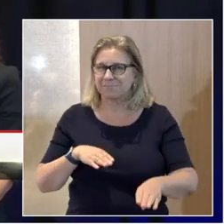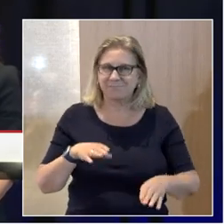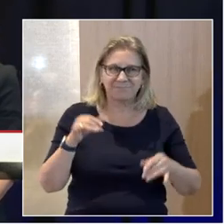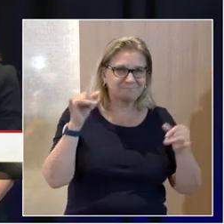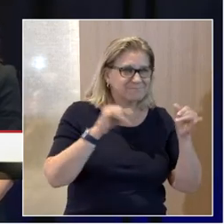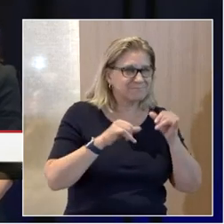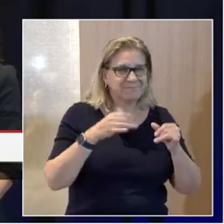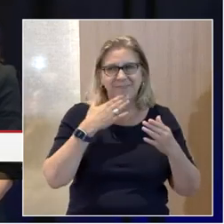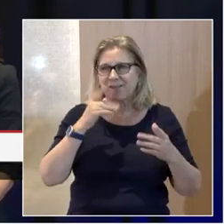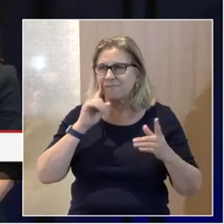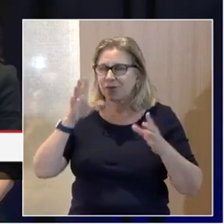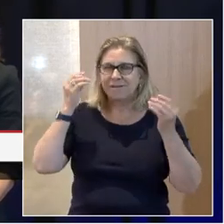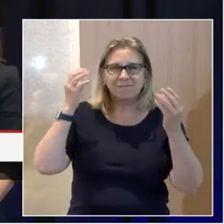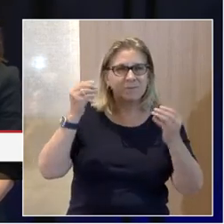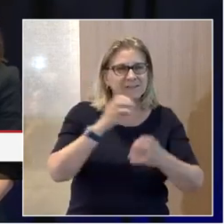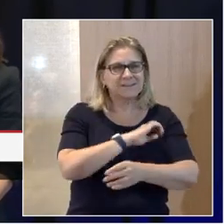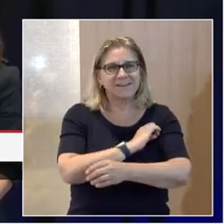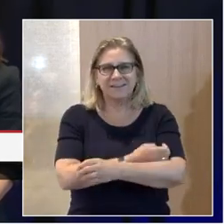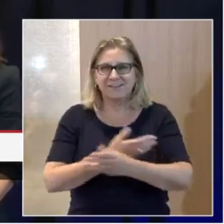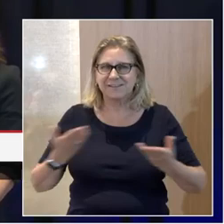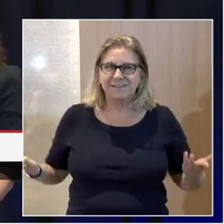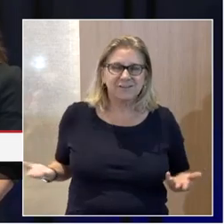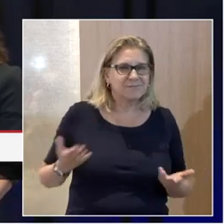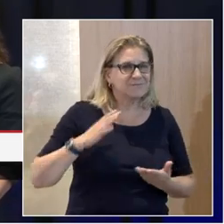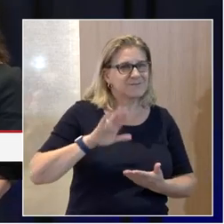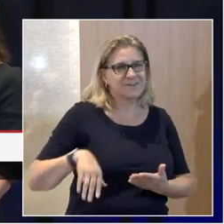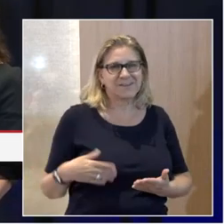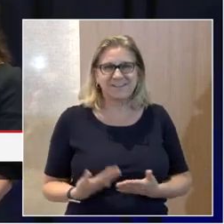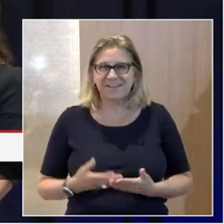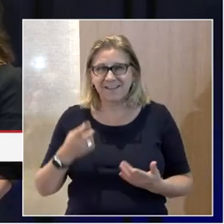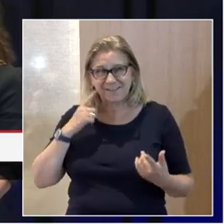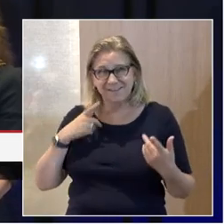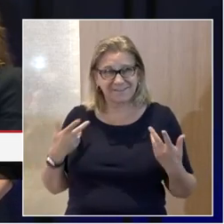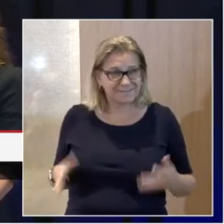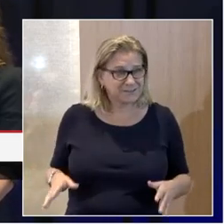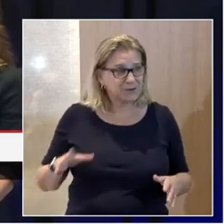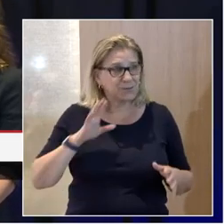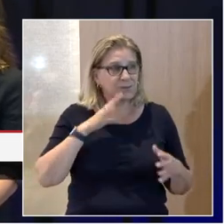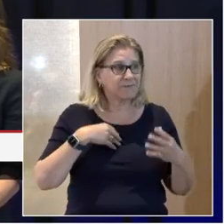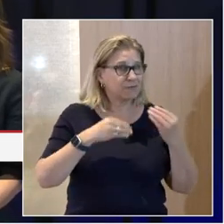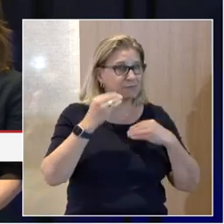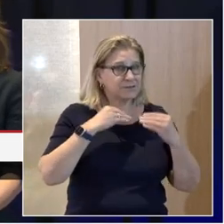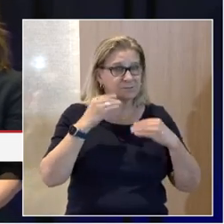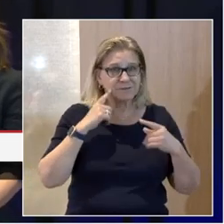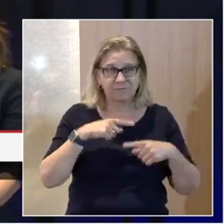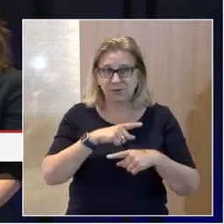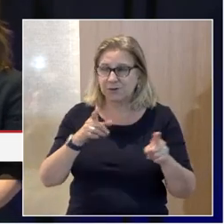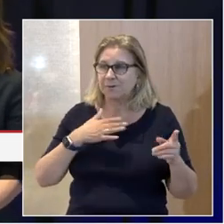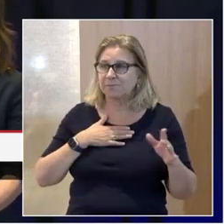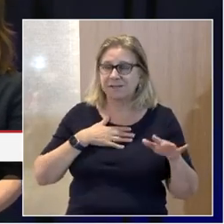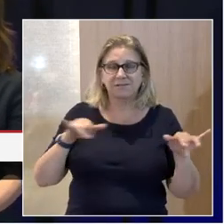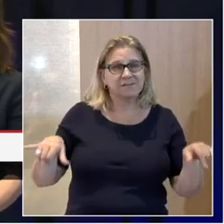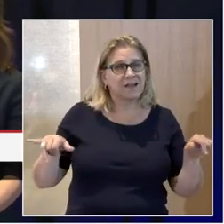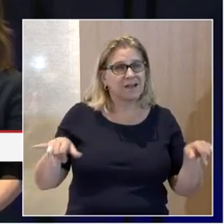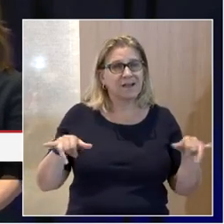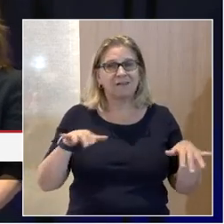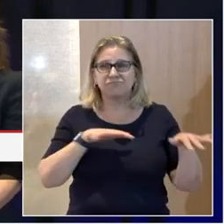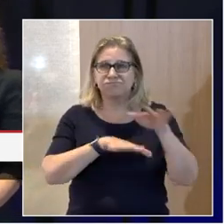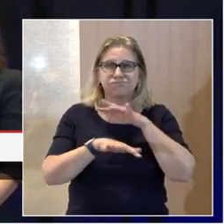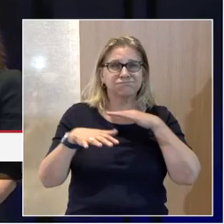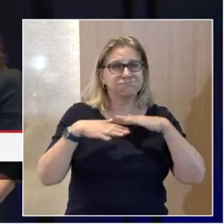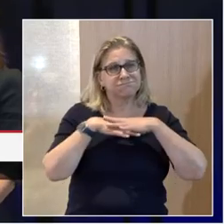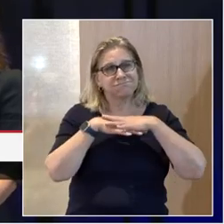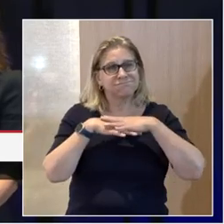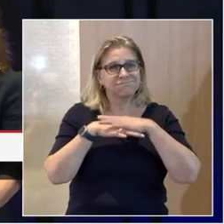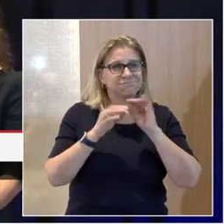was incredibly helpful. And I think after this, we have a little reception for you. Yeah. So please stick around, talk to folks in the room. We want to continue to